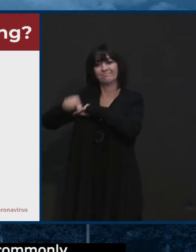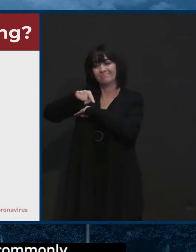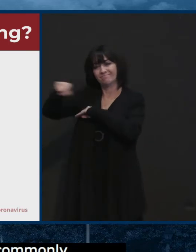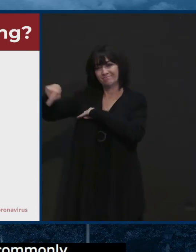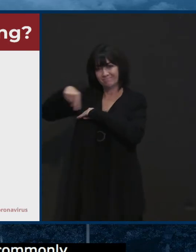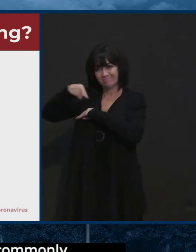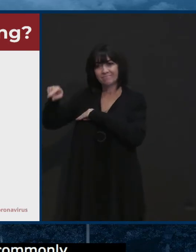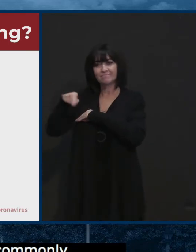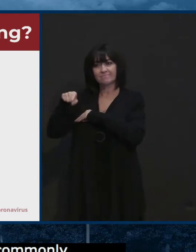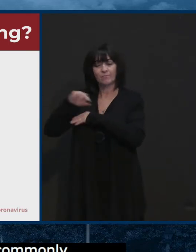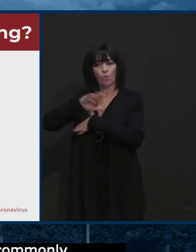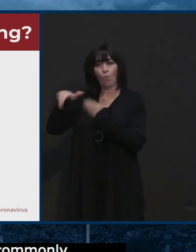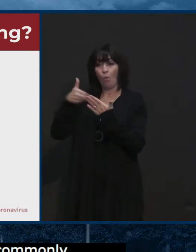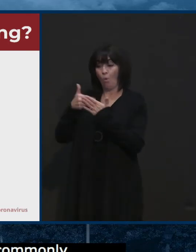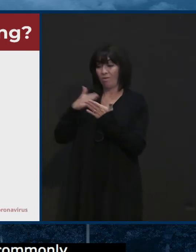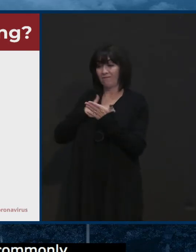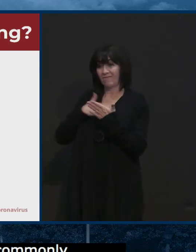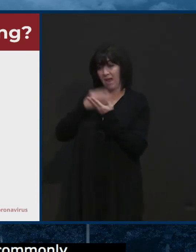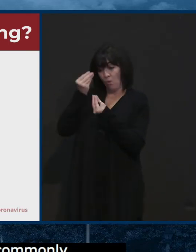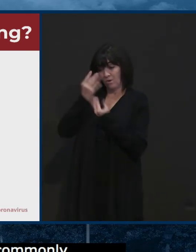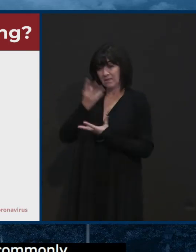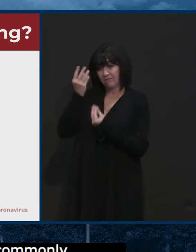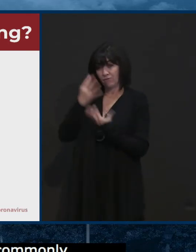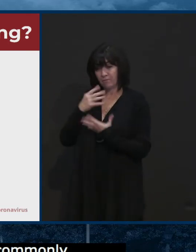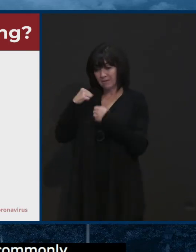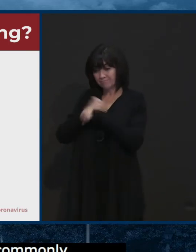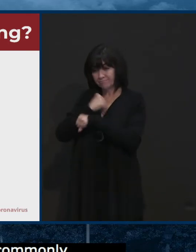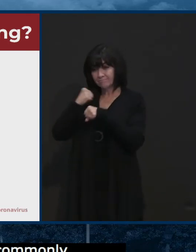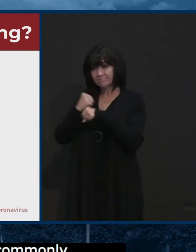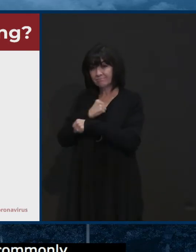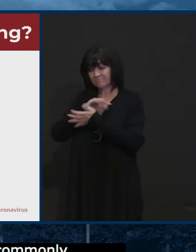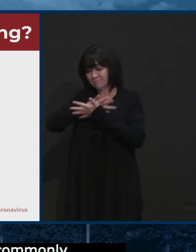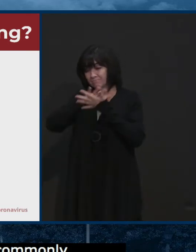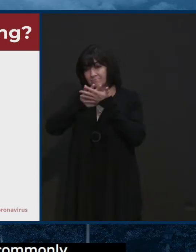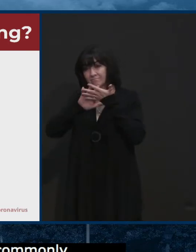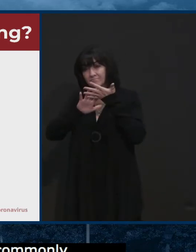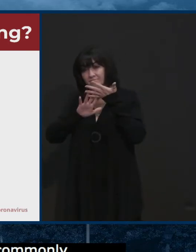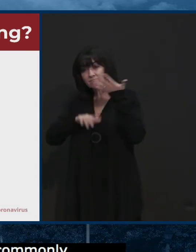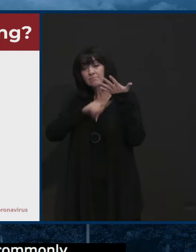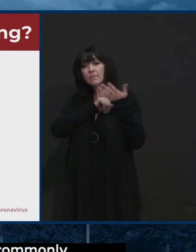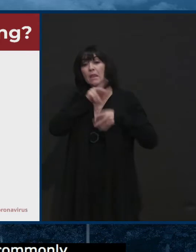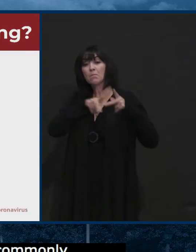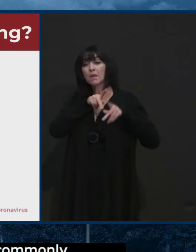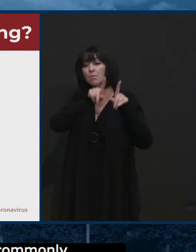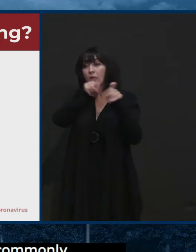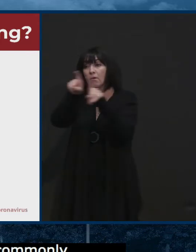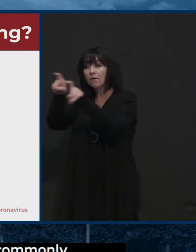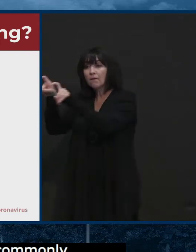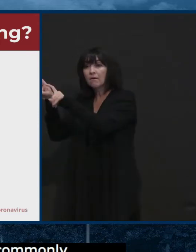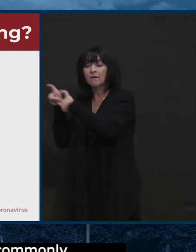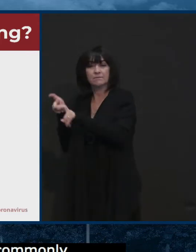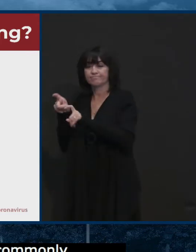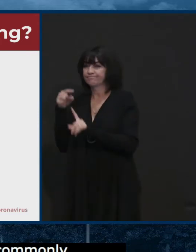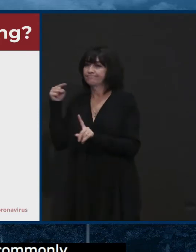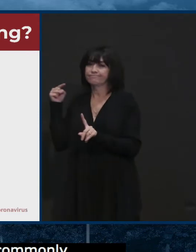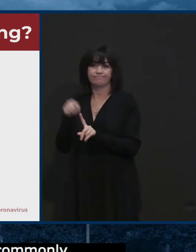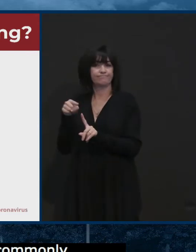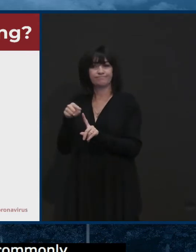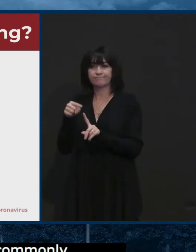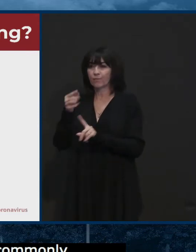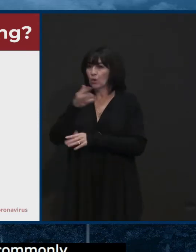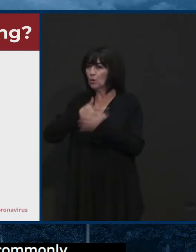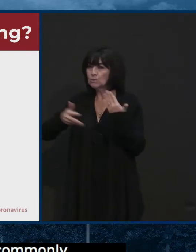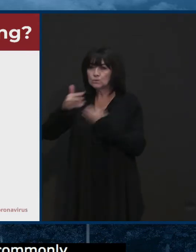looking at, with the clusters that our epidemiologists are analyzing, it's social gatherings, and it's large